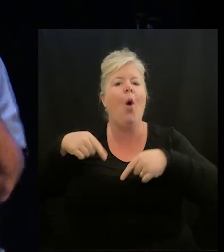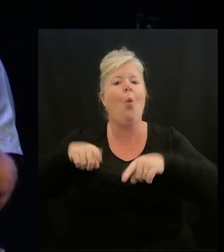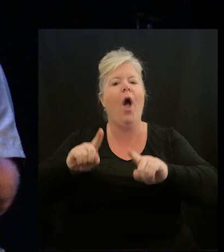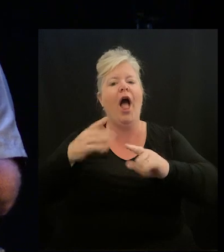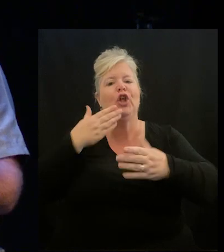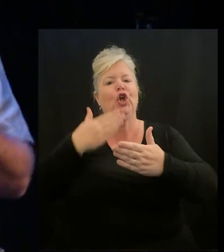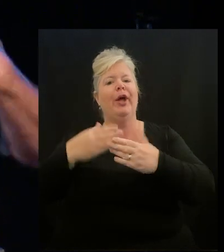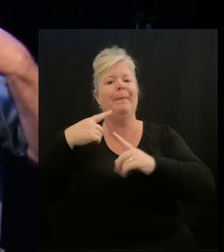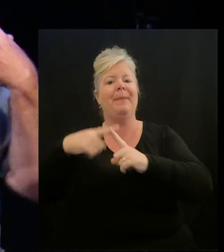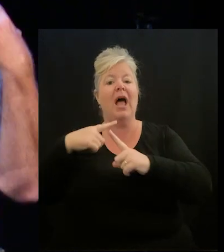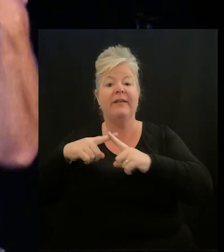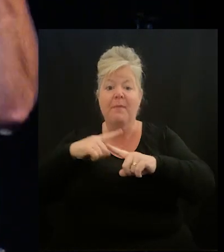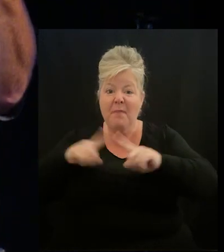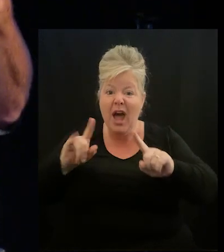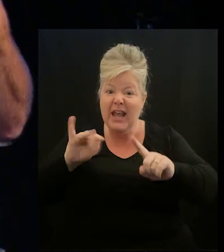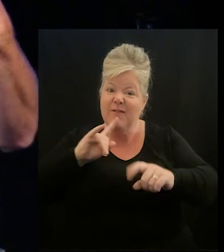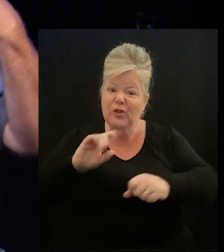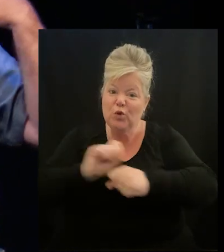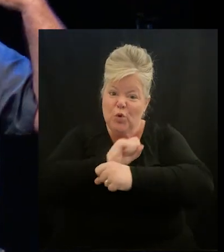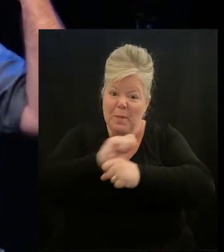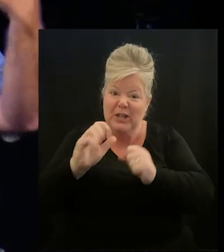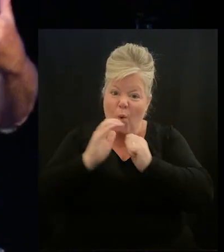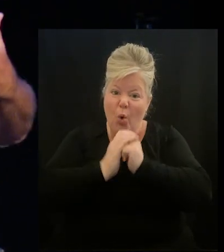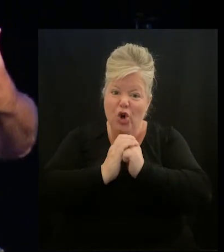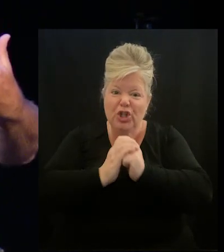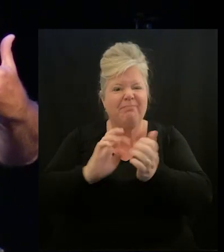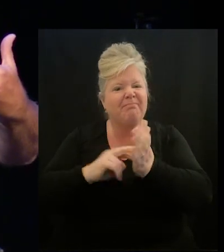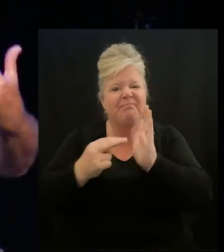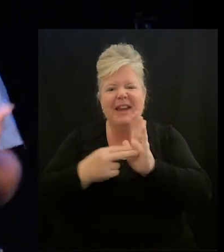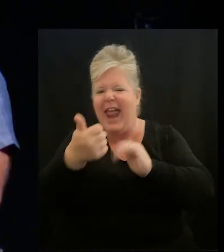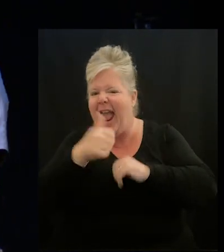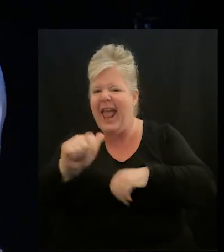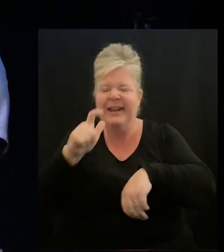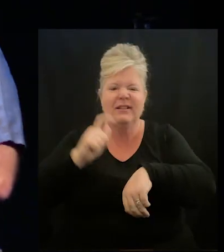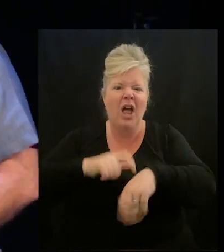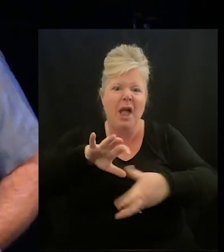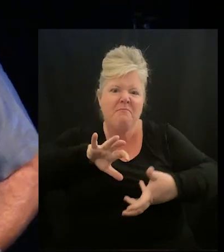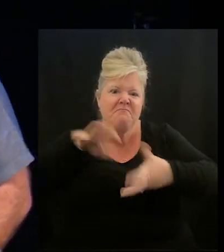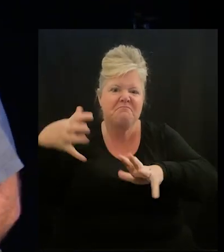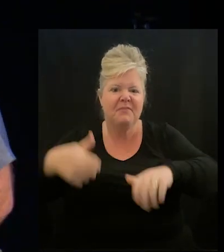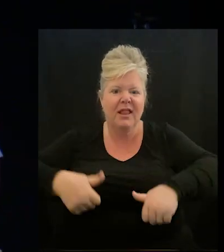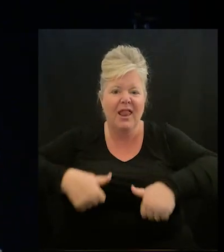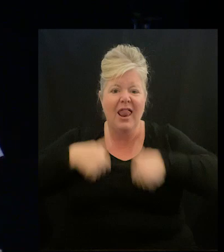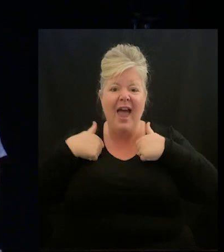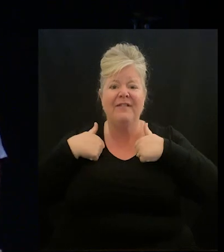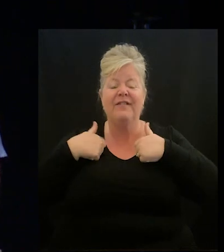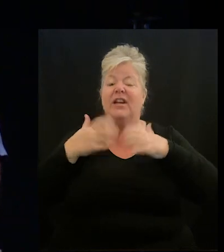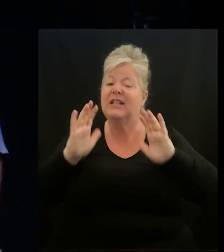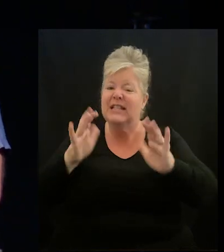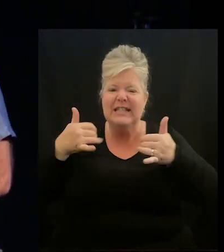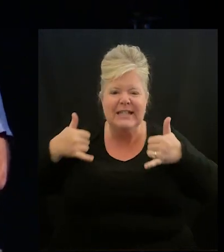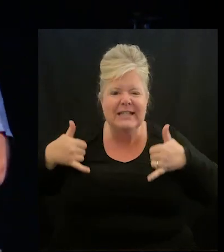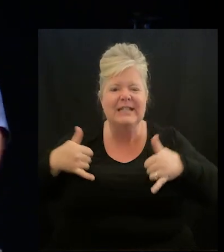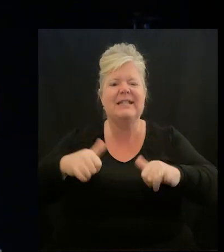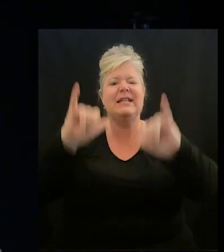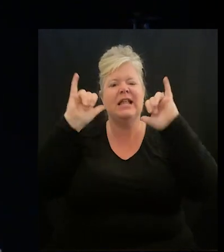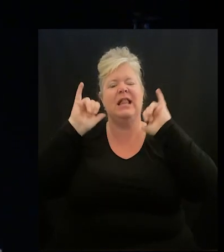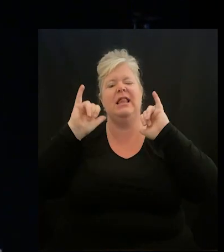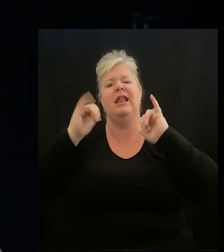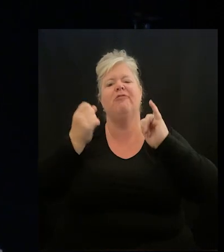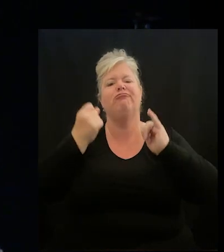a true worshiper to lift up their voice under any circumstance when they're allowing God to bear their load.